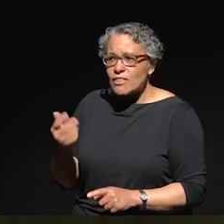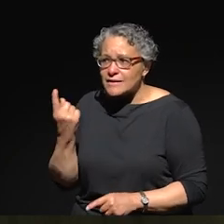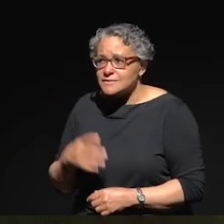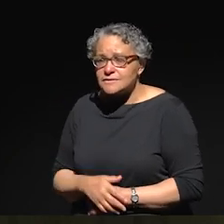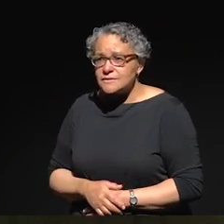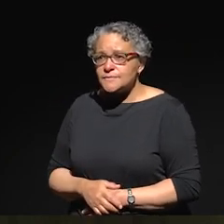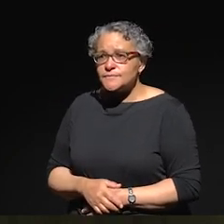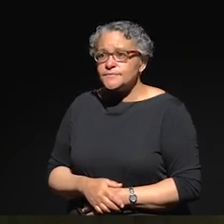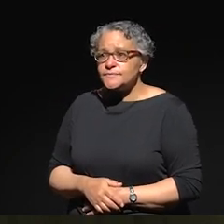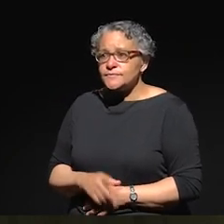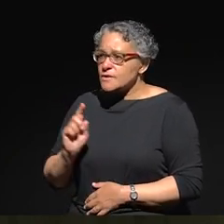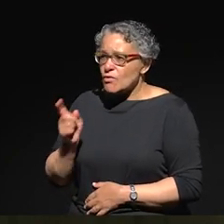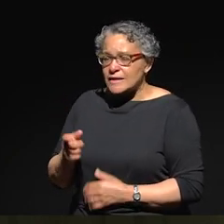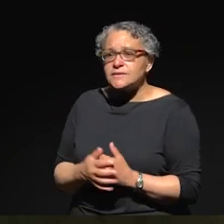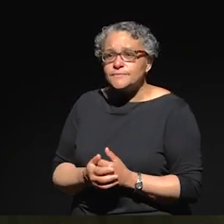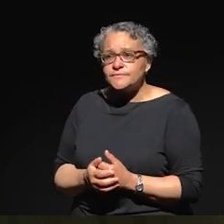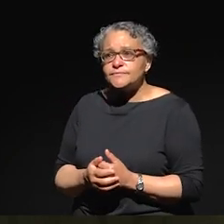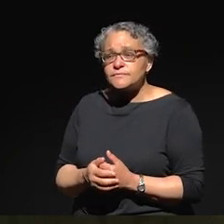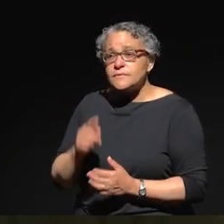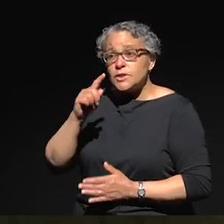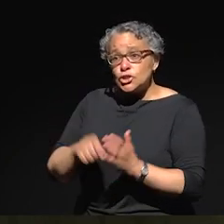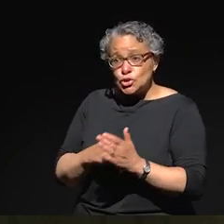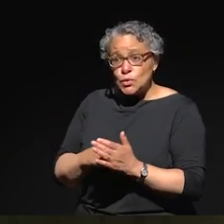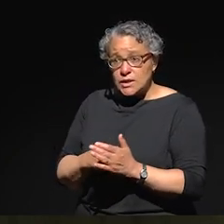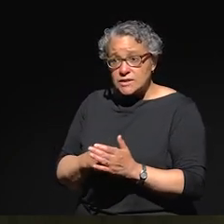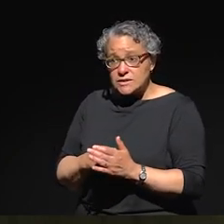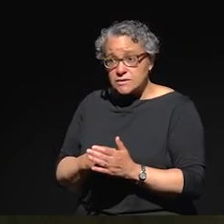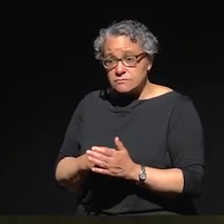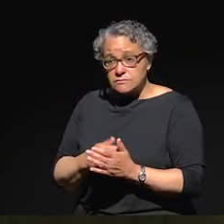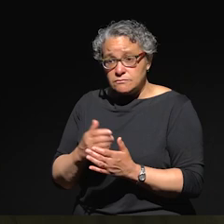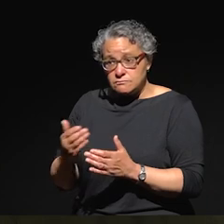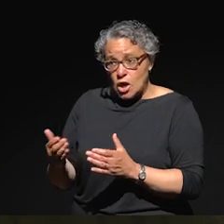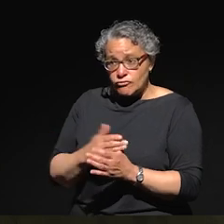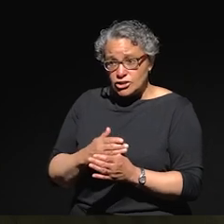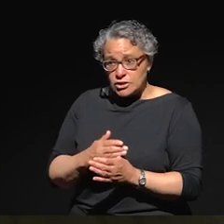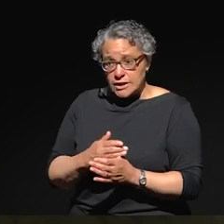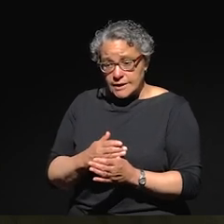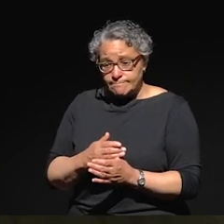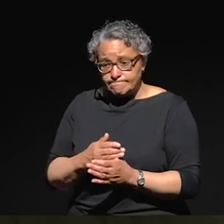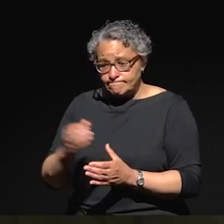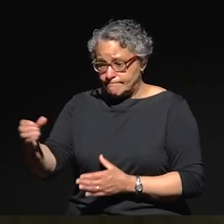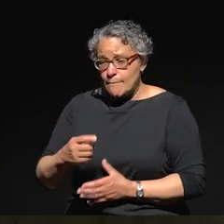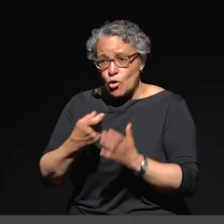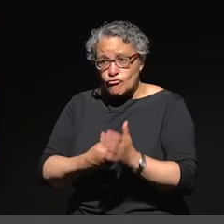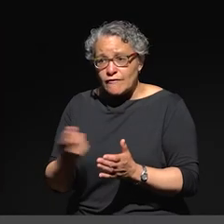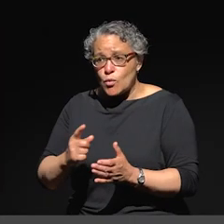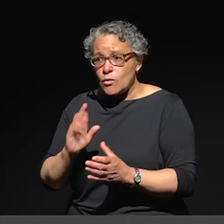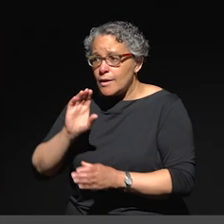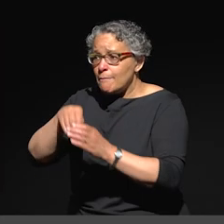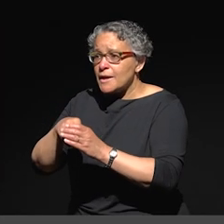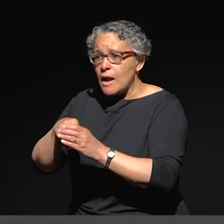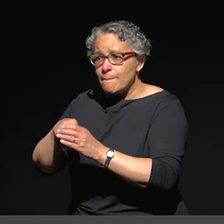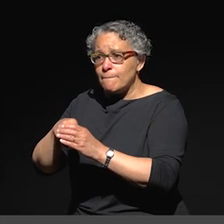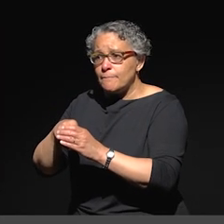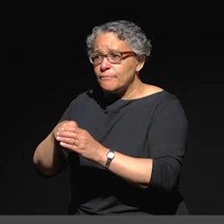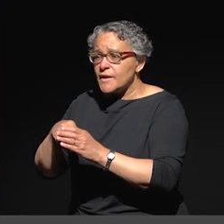Anyway, Julius initially employed Raphael to do was be part of an artistic team that were to decorate his new apartments